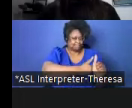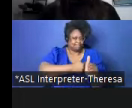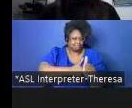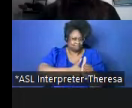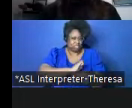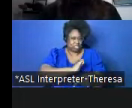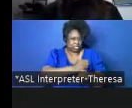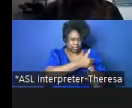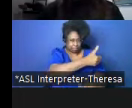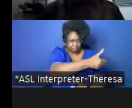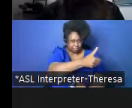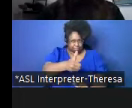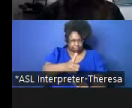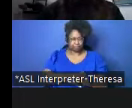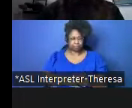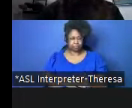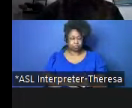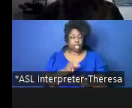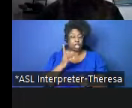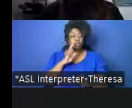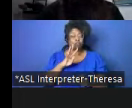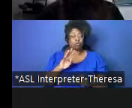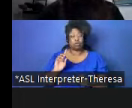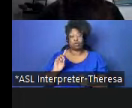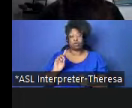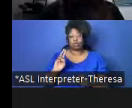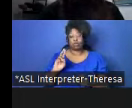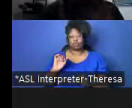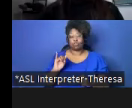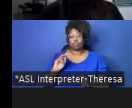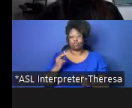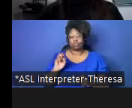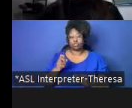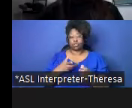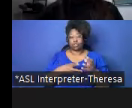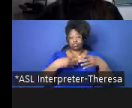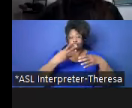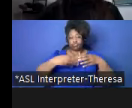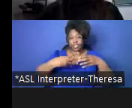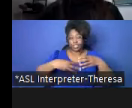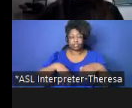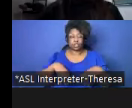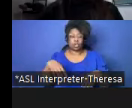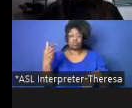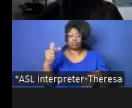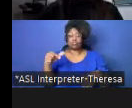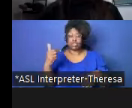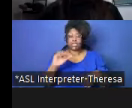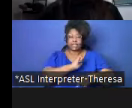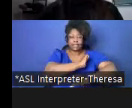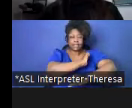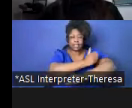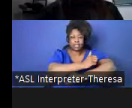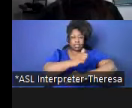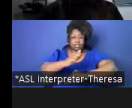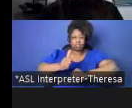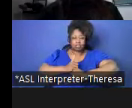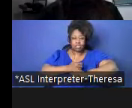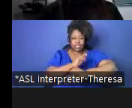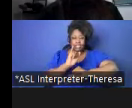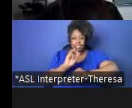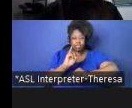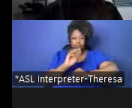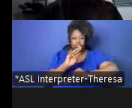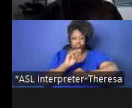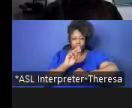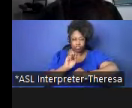drainage improvements and green infrastructure implementation, how we kind of have sorted out our